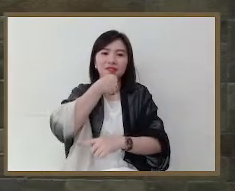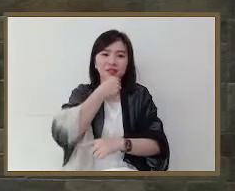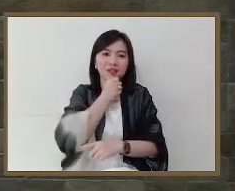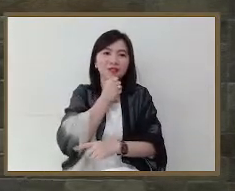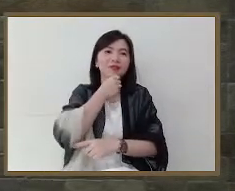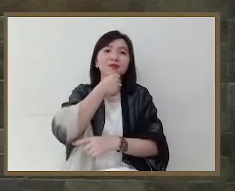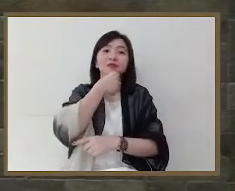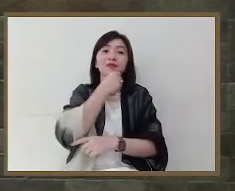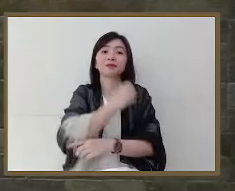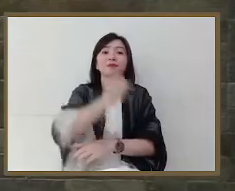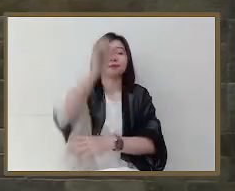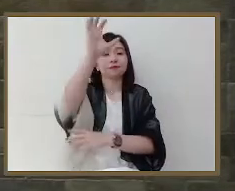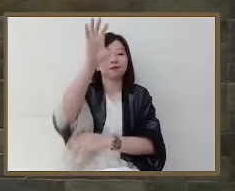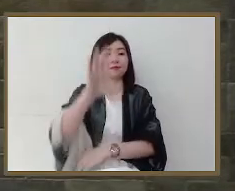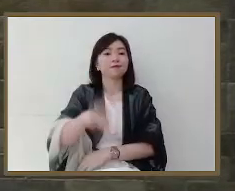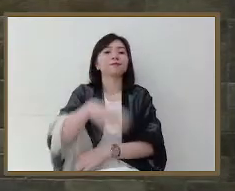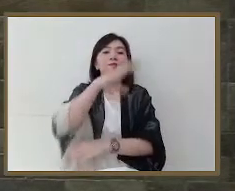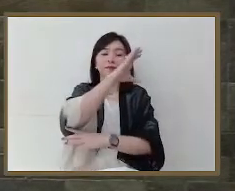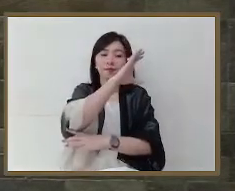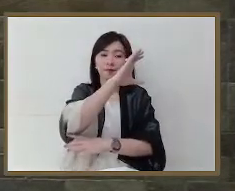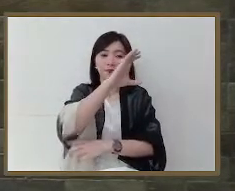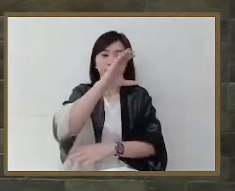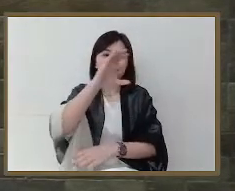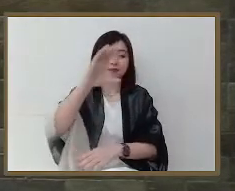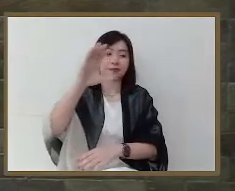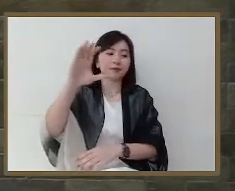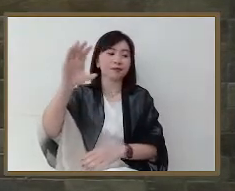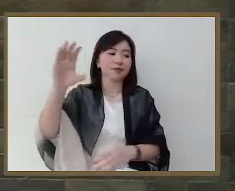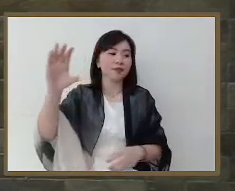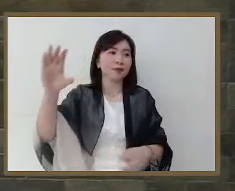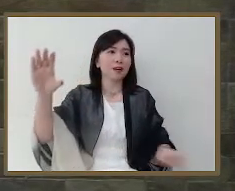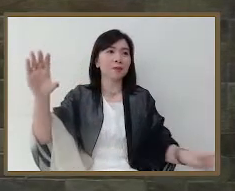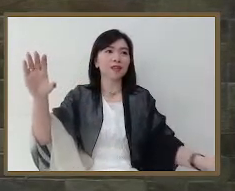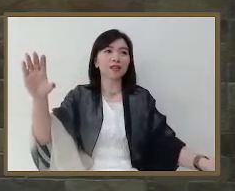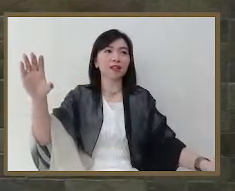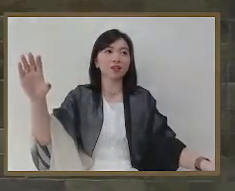the old rugged